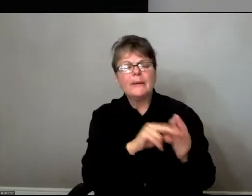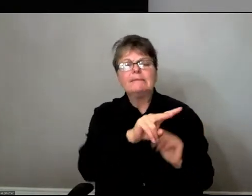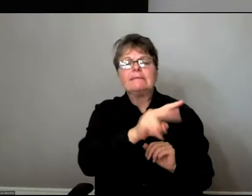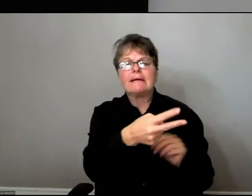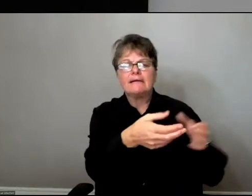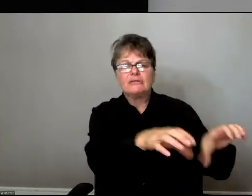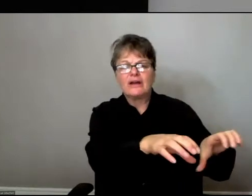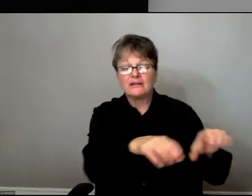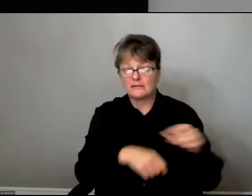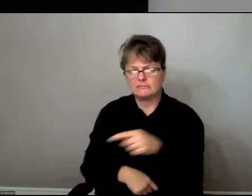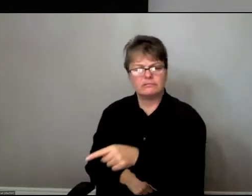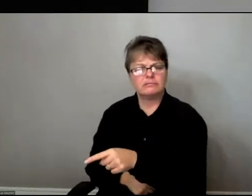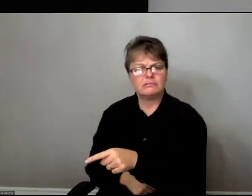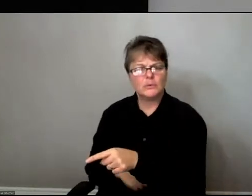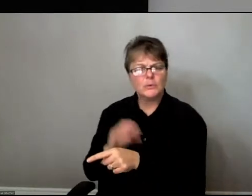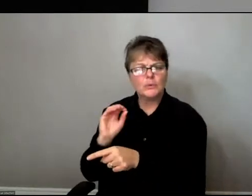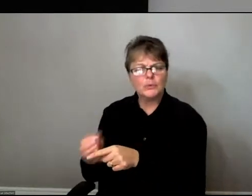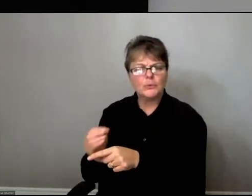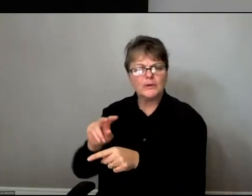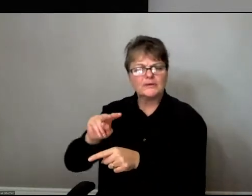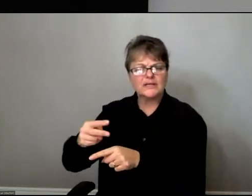get a second chance.